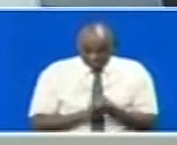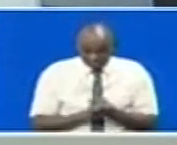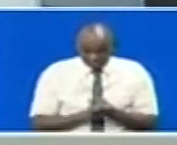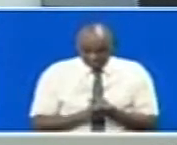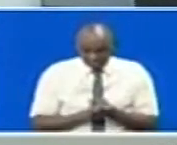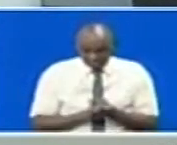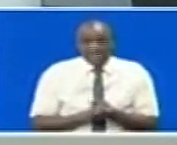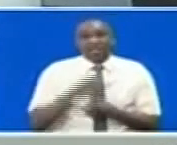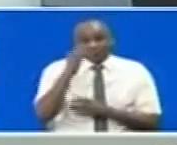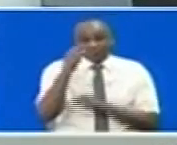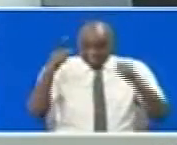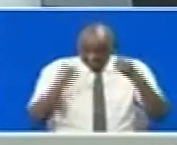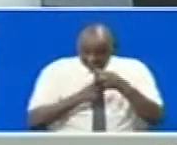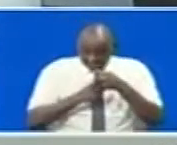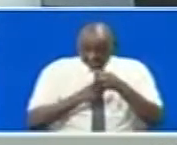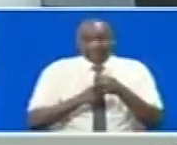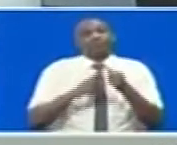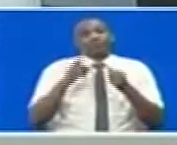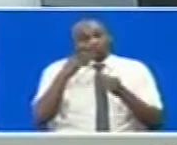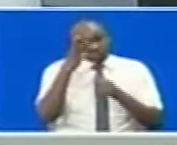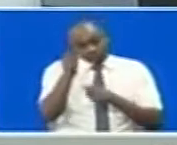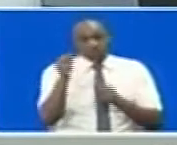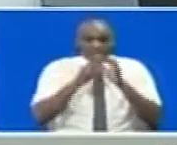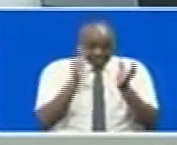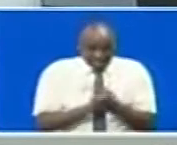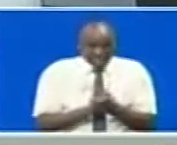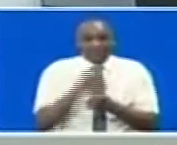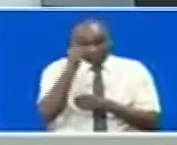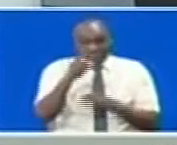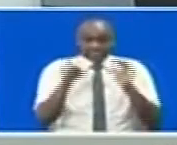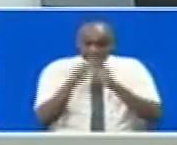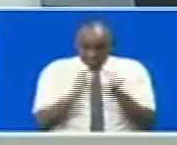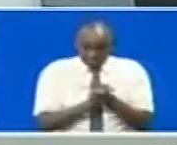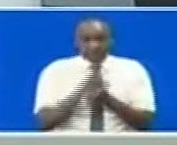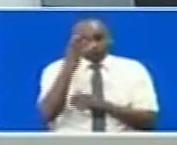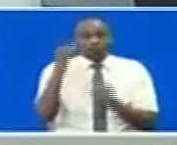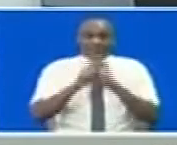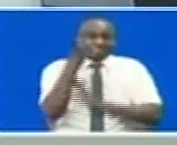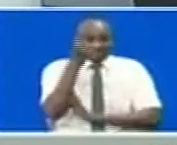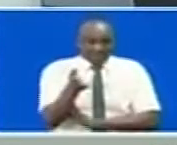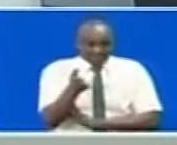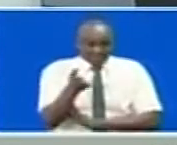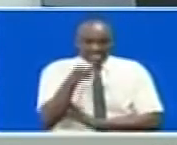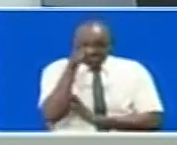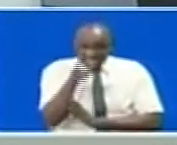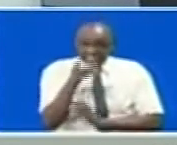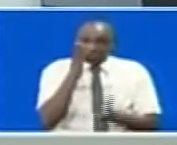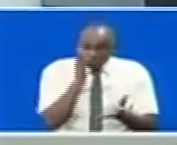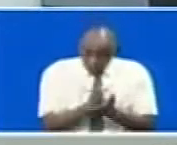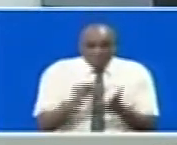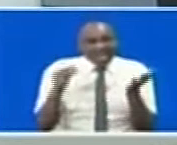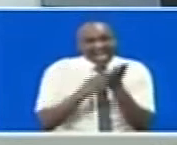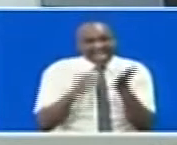on. 56 full ministers, 50 deputy, and 4 ministers of state. This is a record for Ghana.